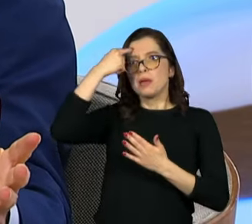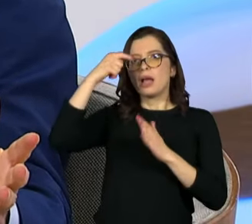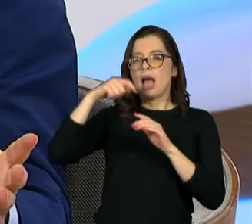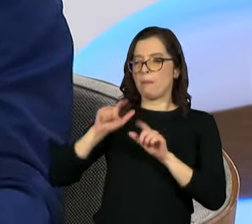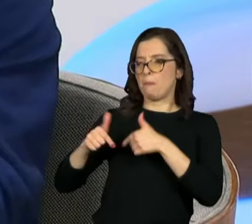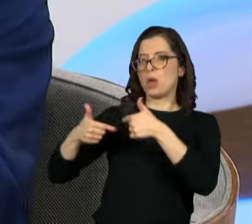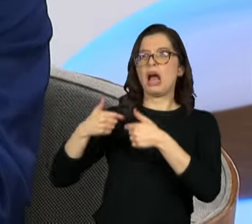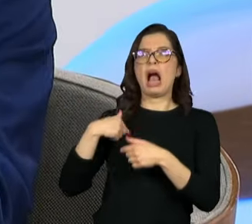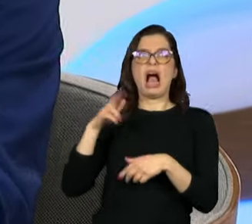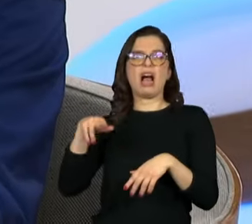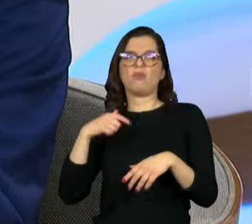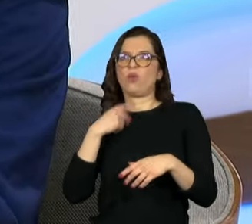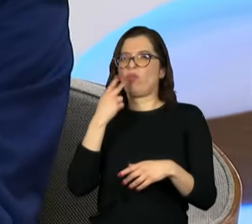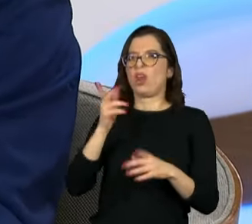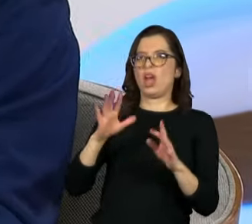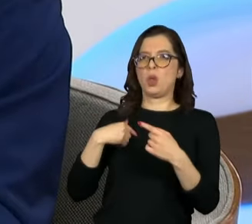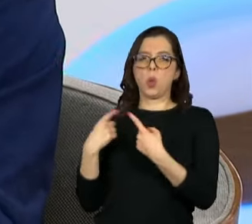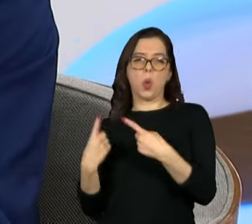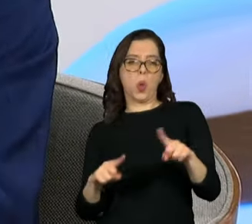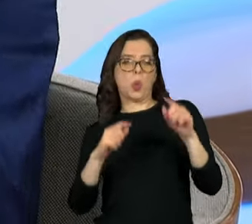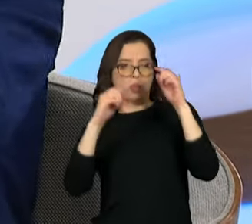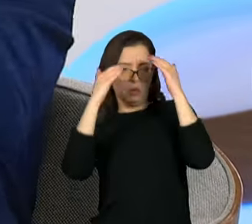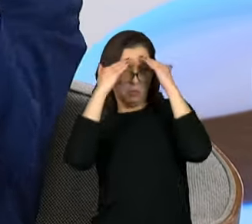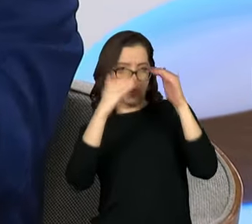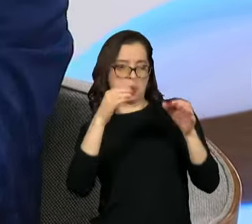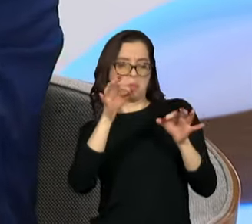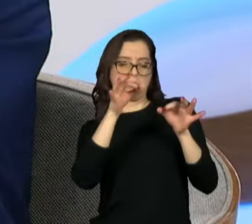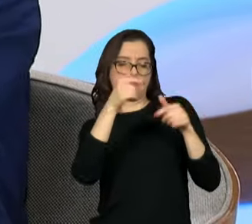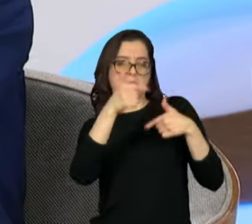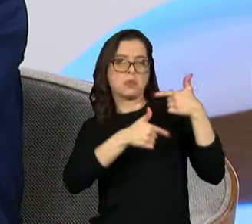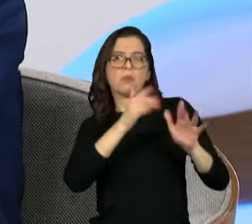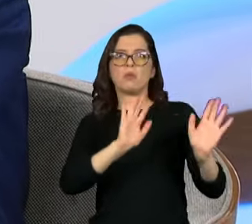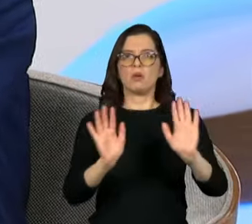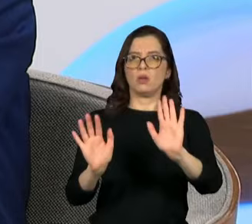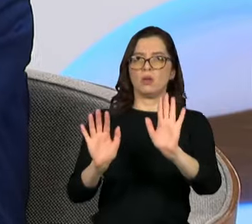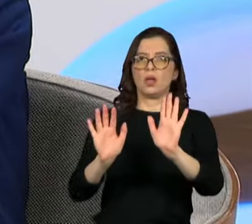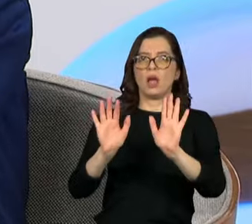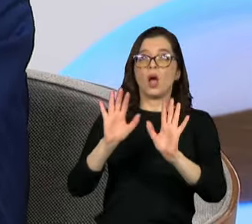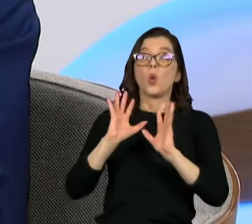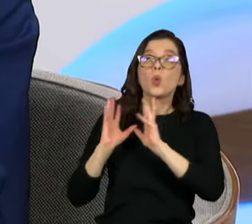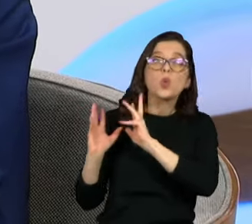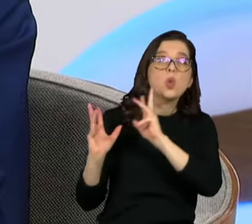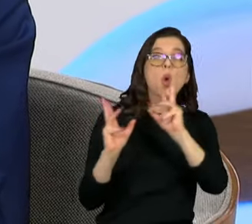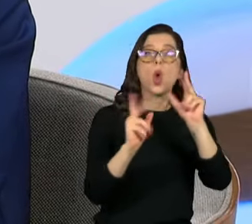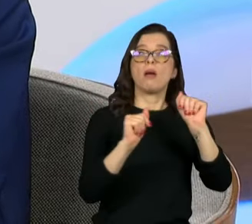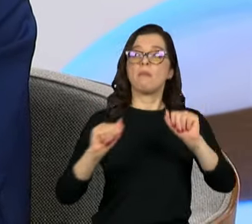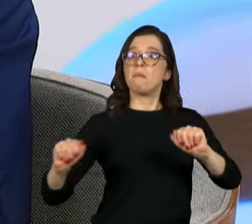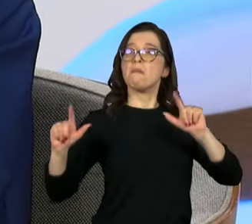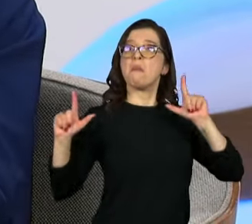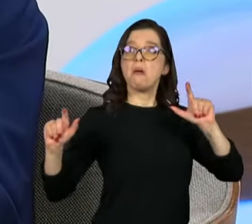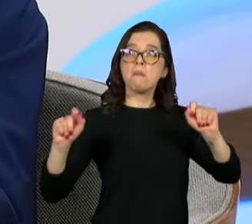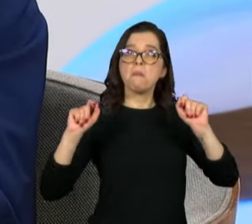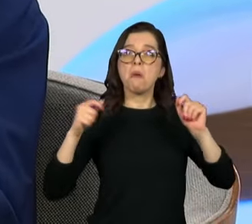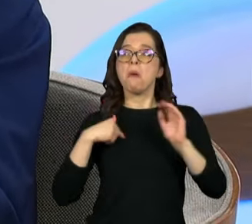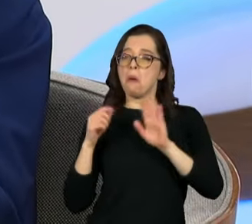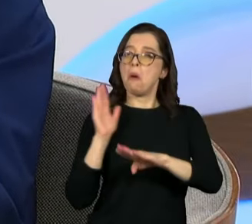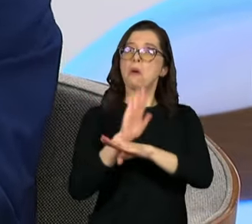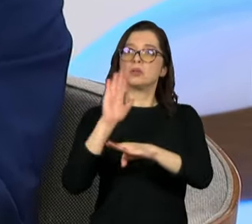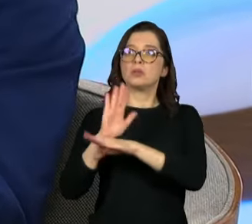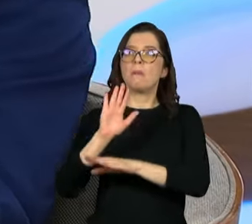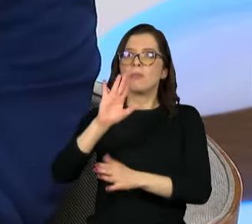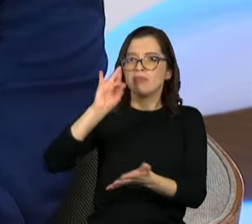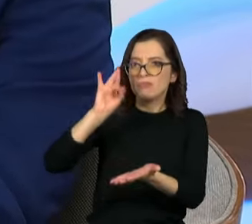say that he or she is against the dignity of work. Everyone proclaims it as a slogan. But what does it mean in